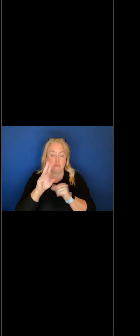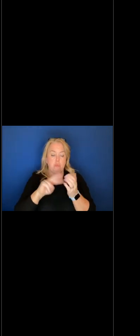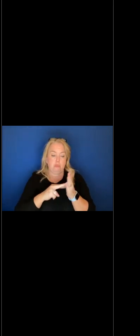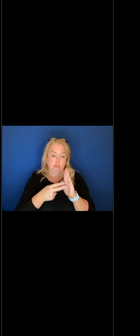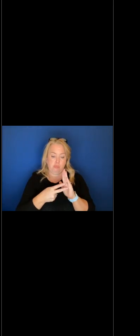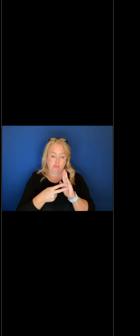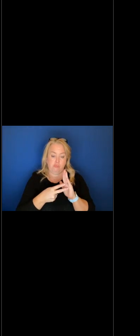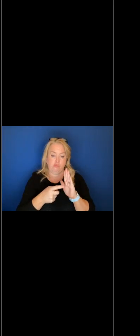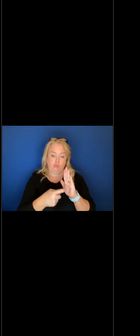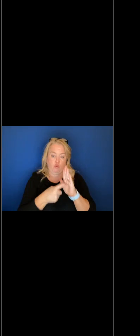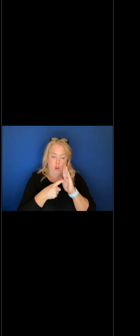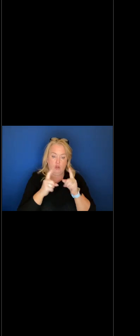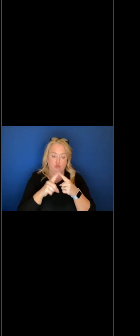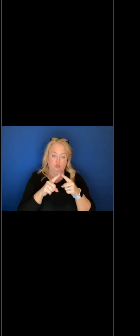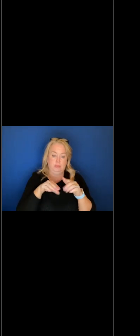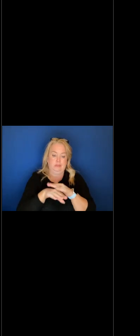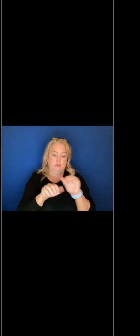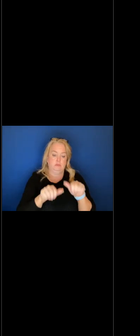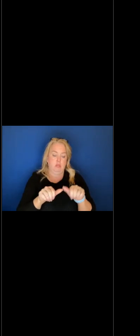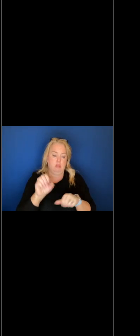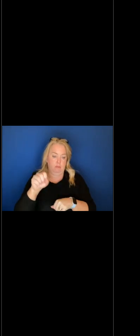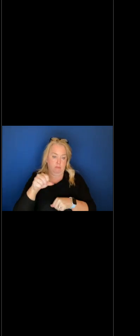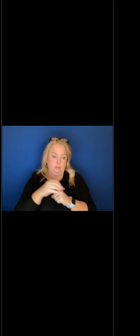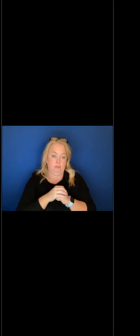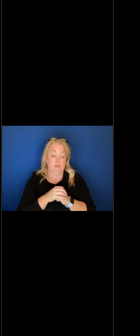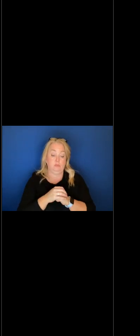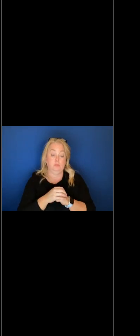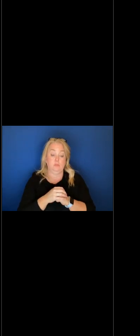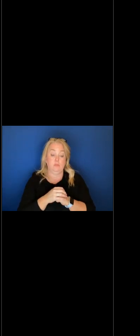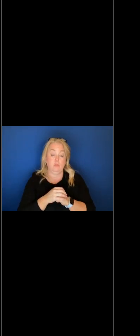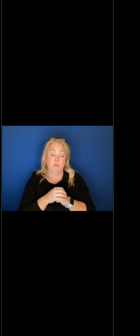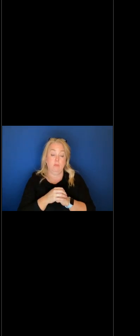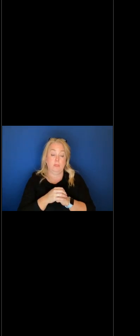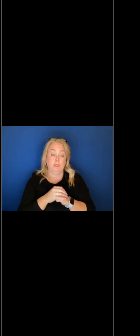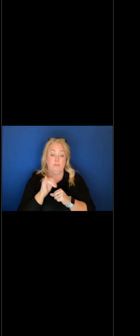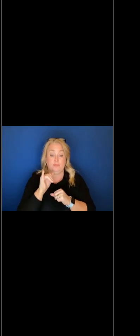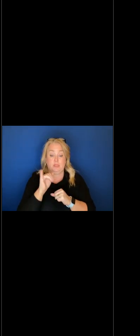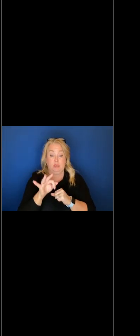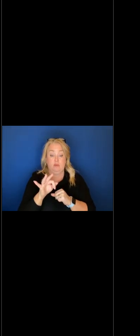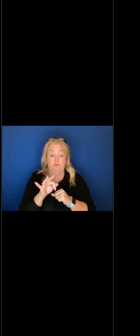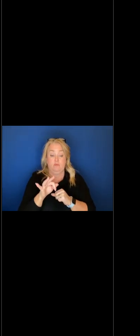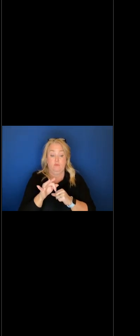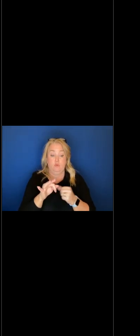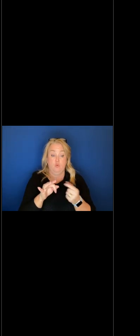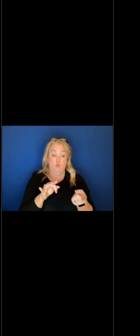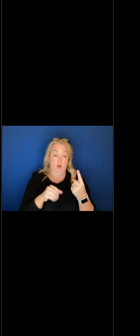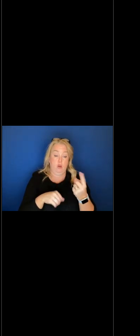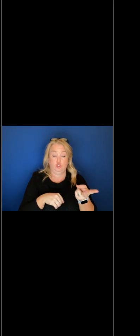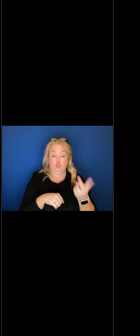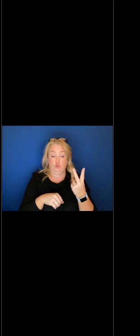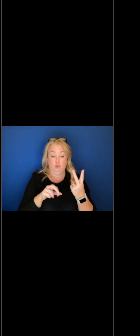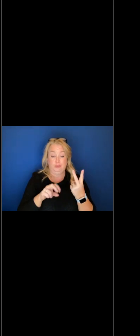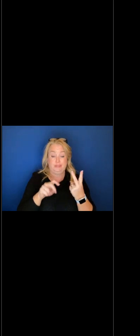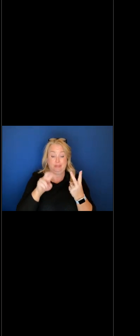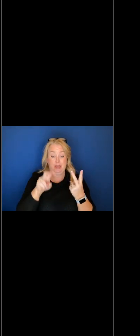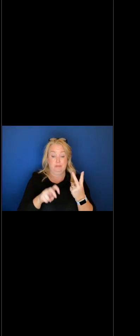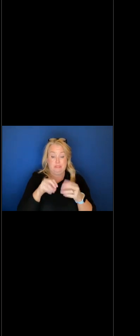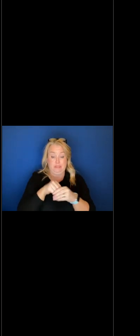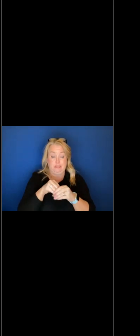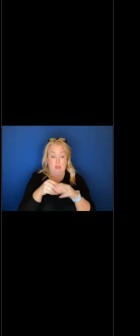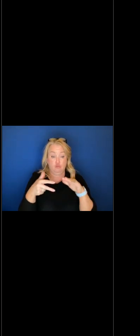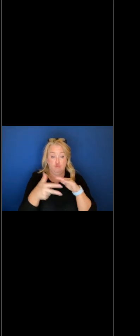entrance required to be accessible. Thus, if there were 1 or 2 steps inside the